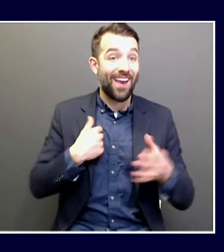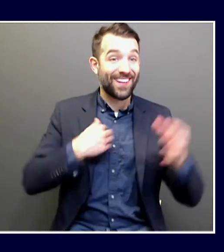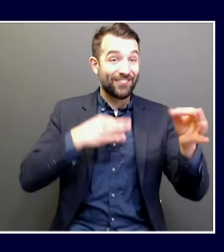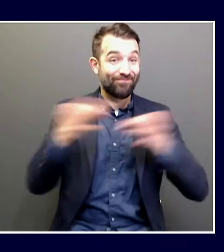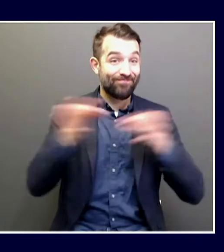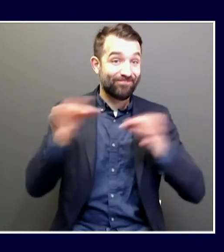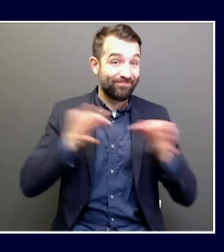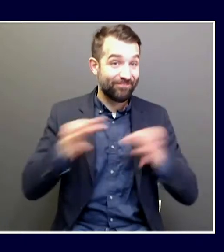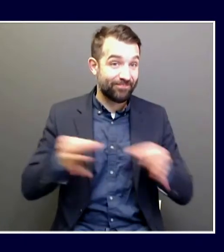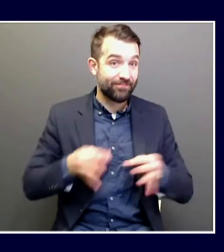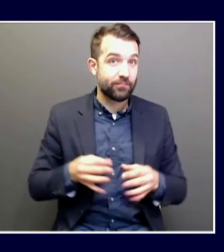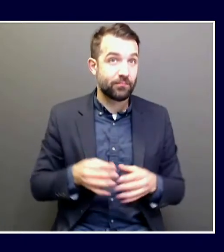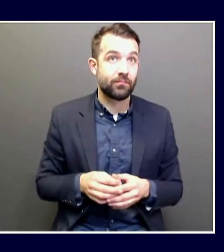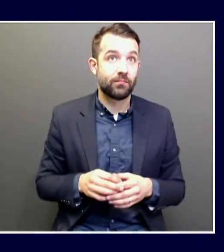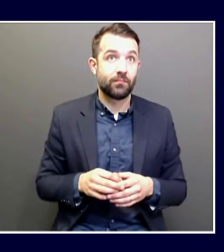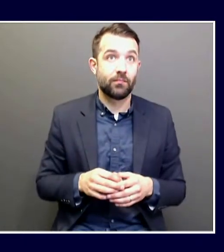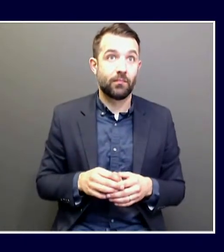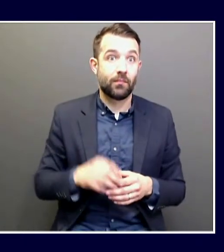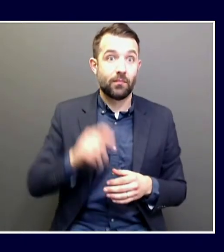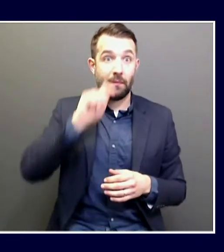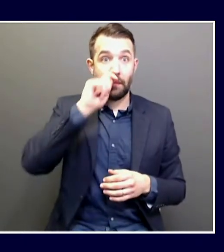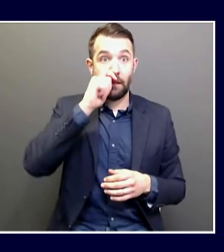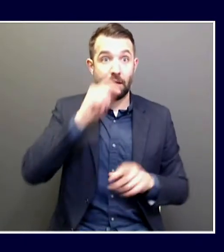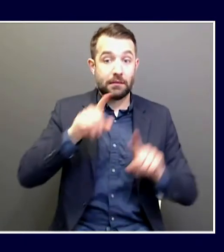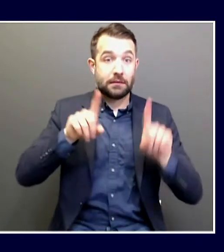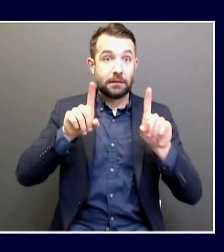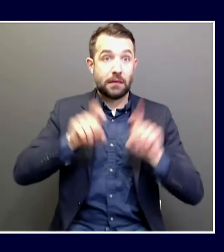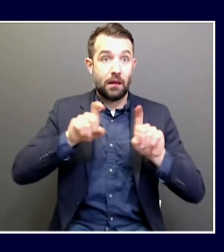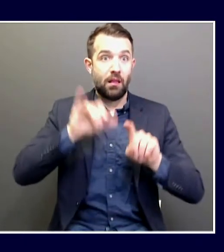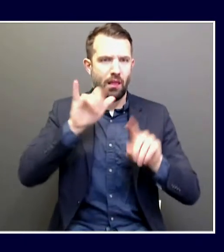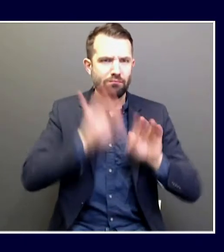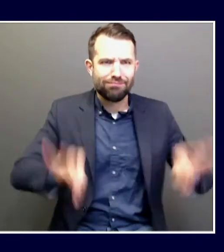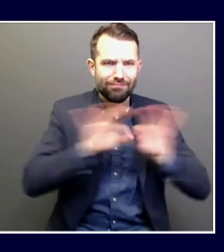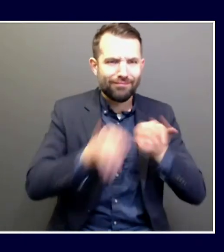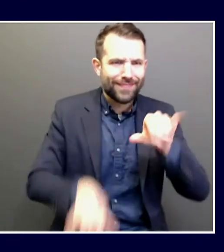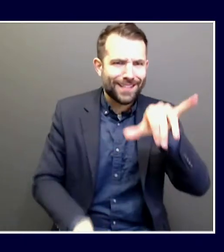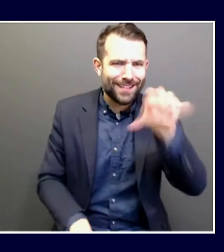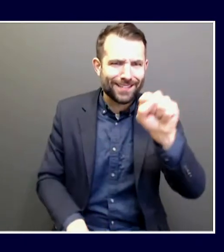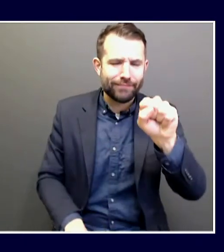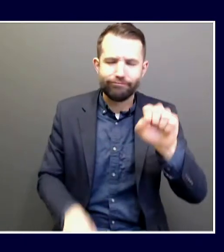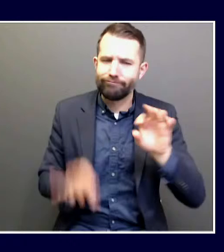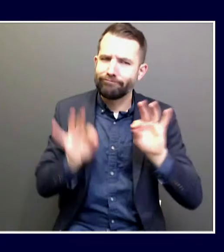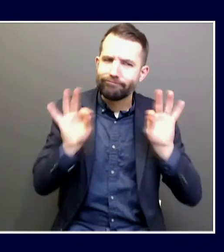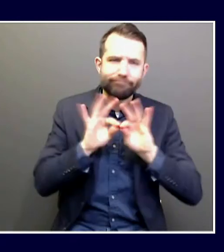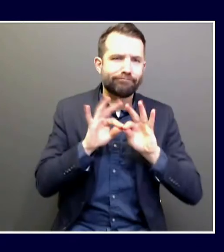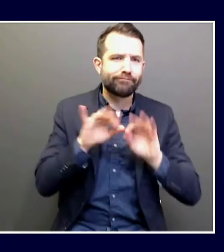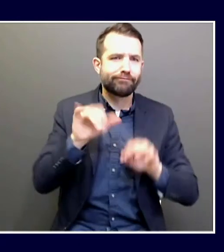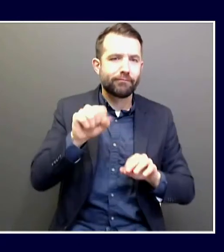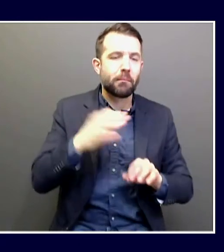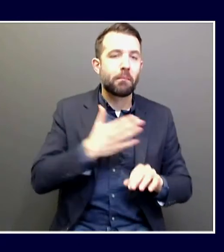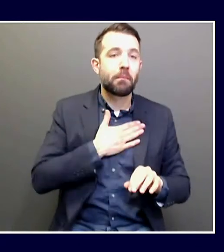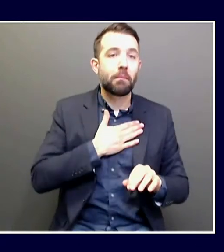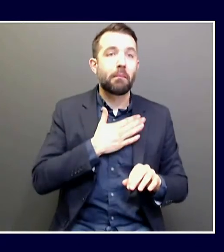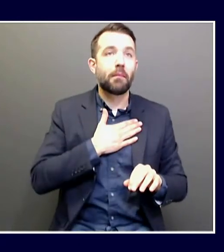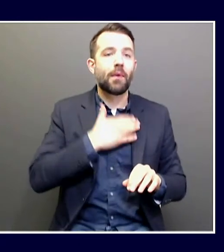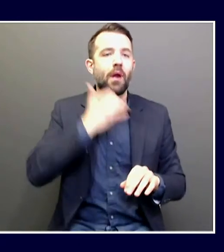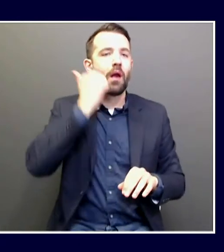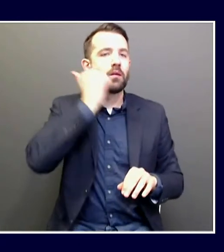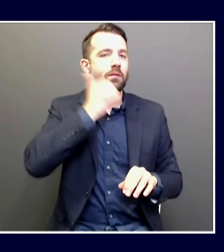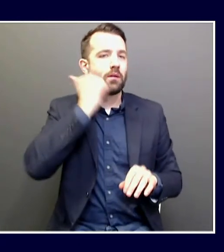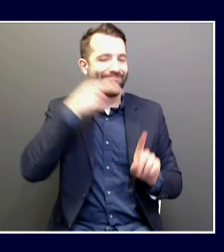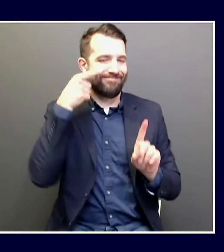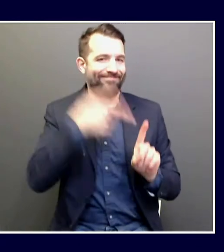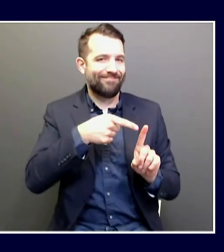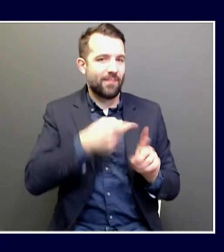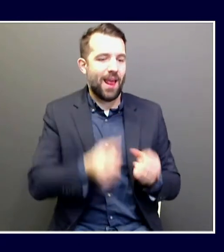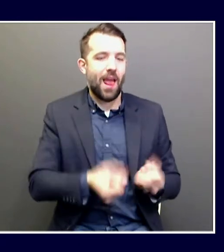specifically talking about the daily case counts. PCR and antigen positivity rates are still something we track. I report